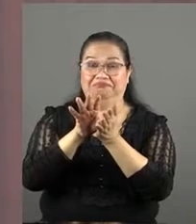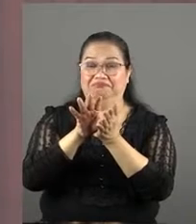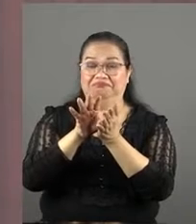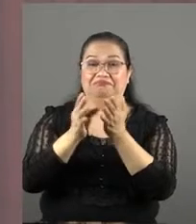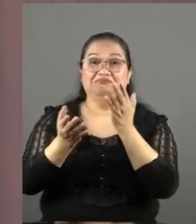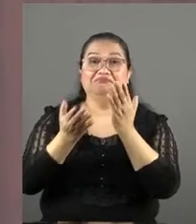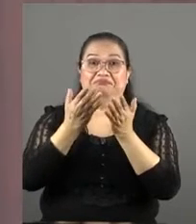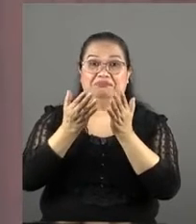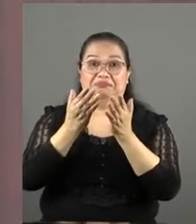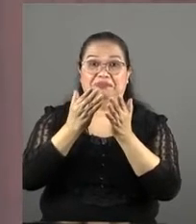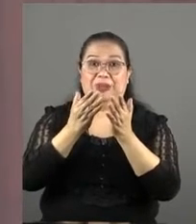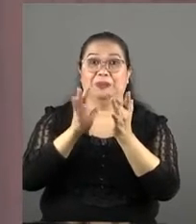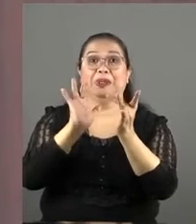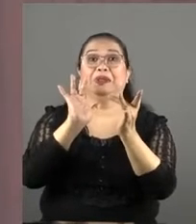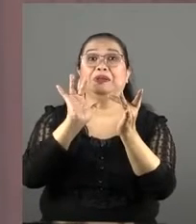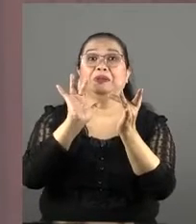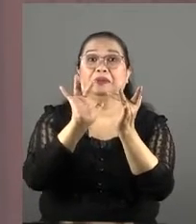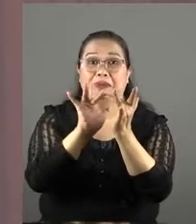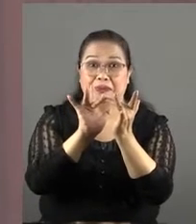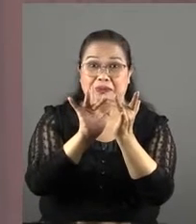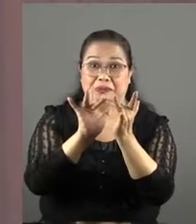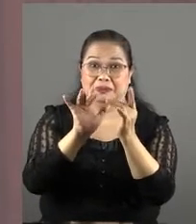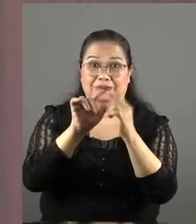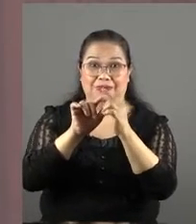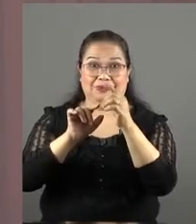maybe we need to reach out to them.